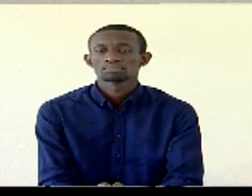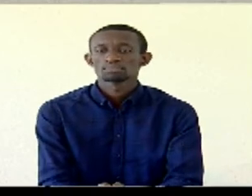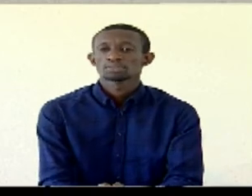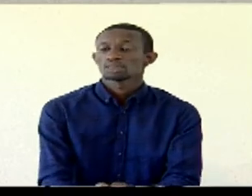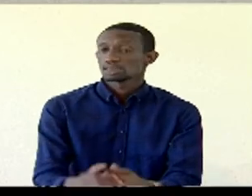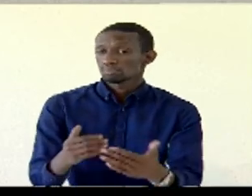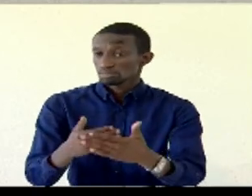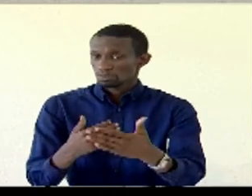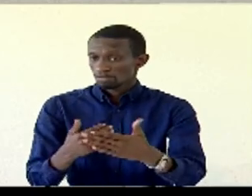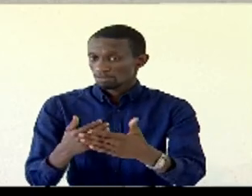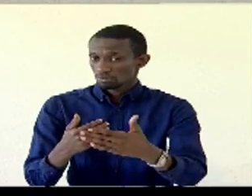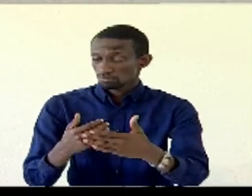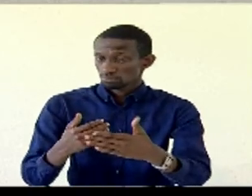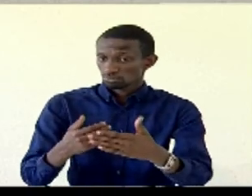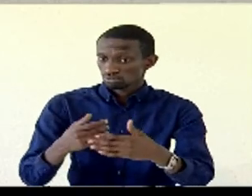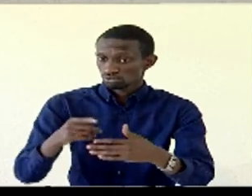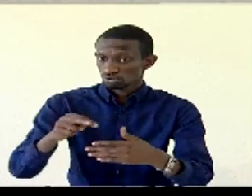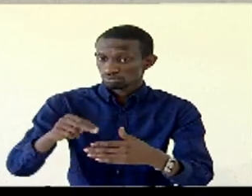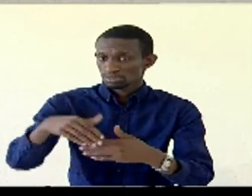further to have this up,